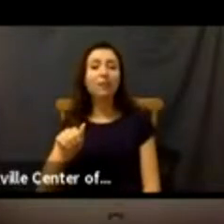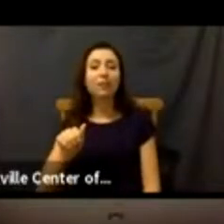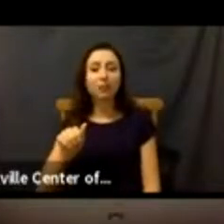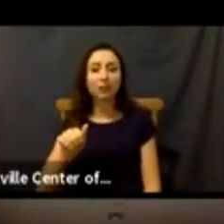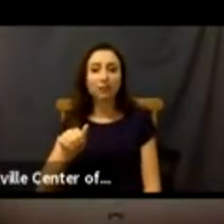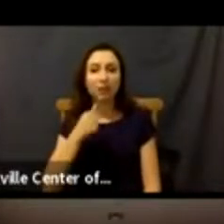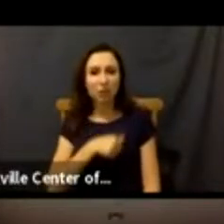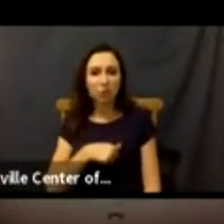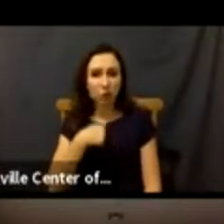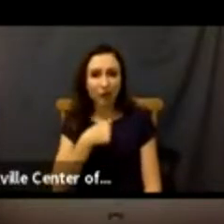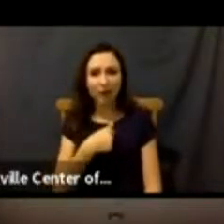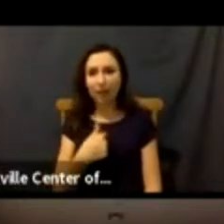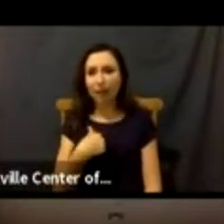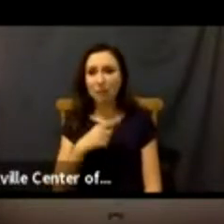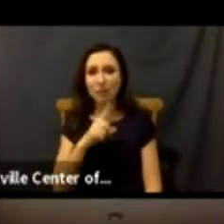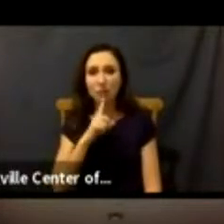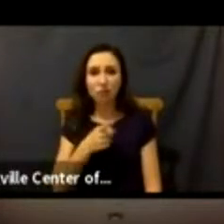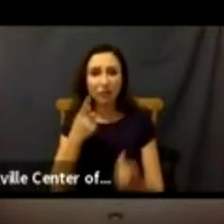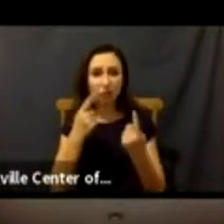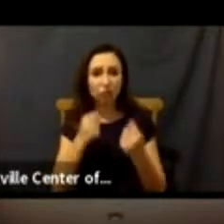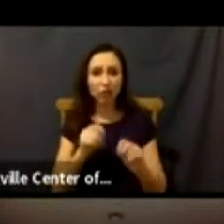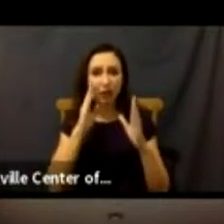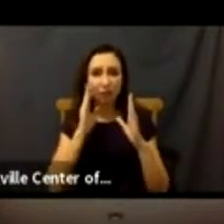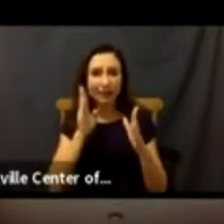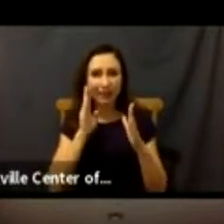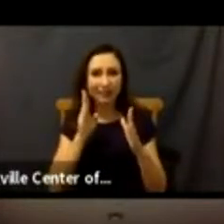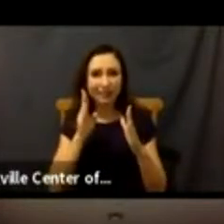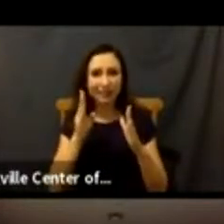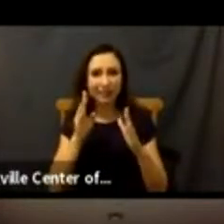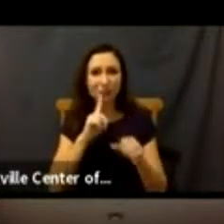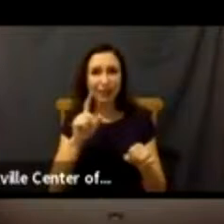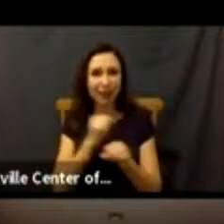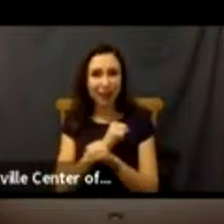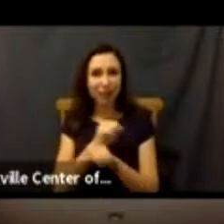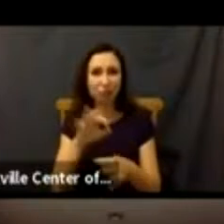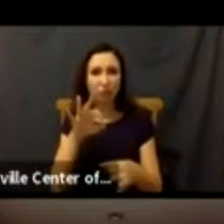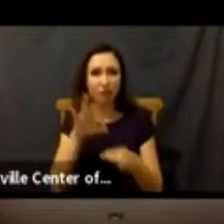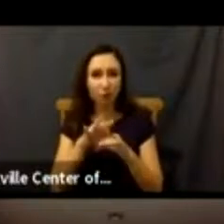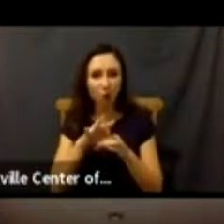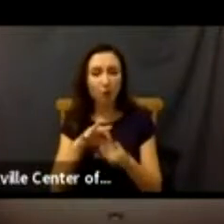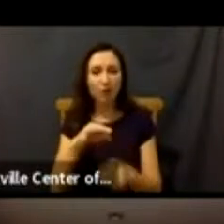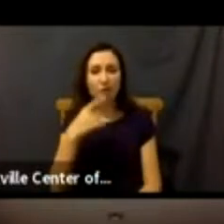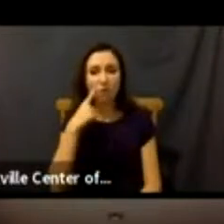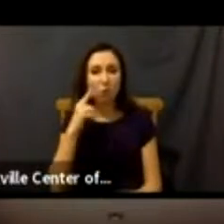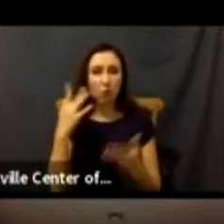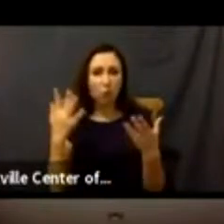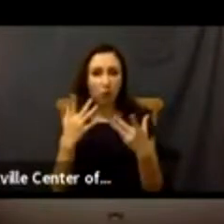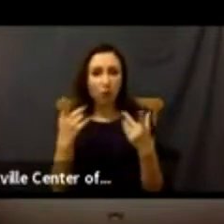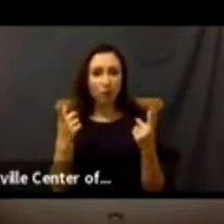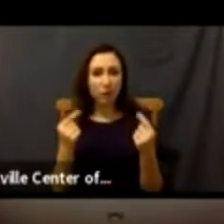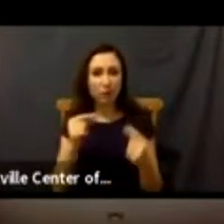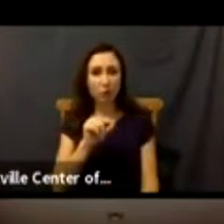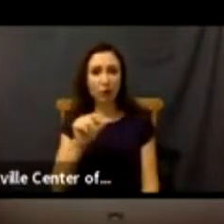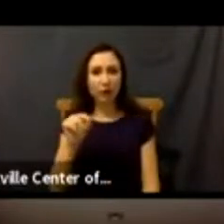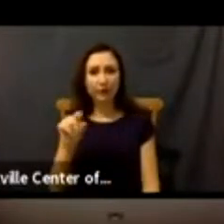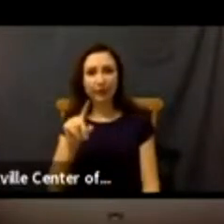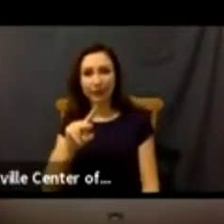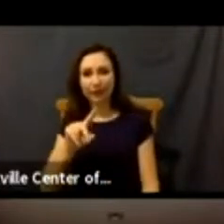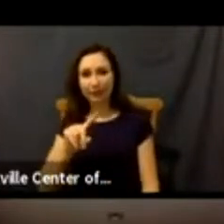Sorry, folks, I've really been trying to pay attention, but did we actually vote on what we're going to do with